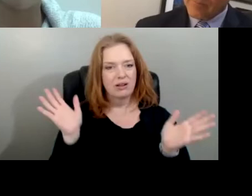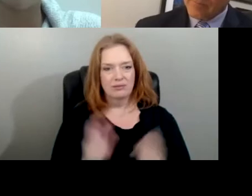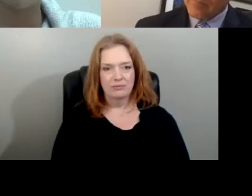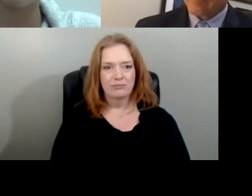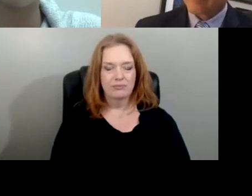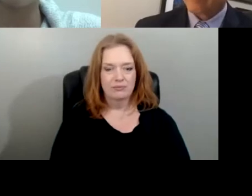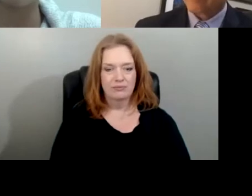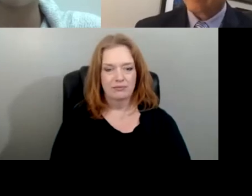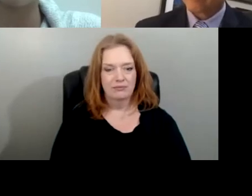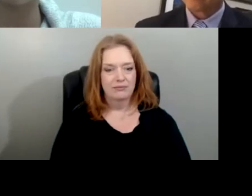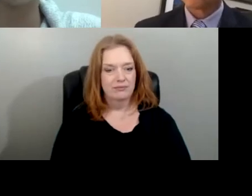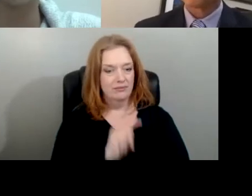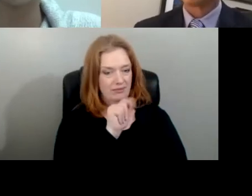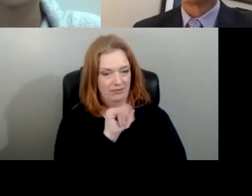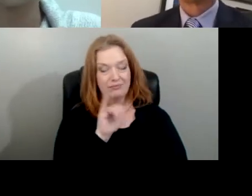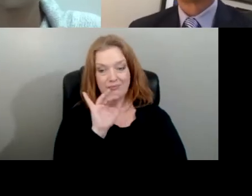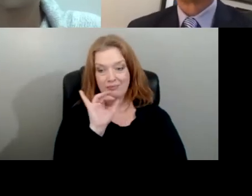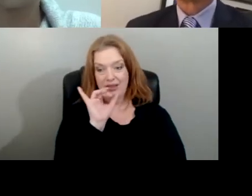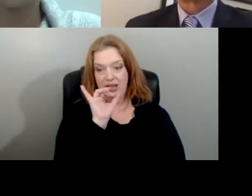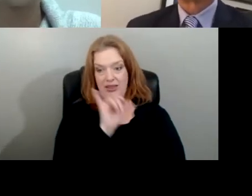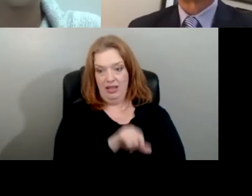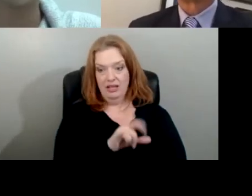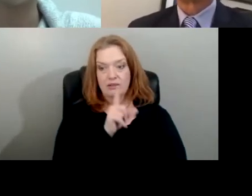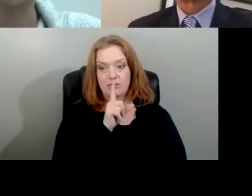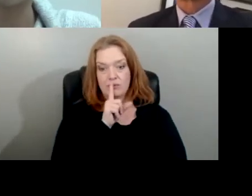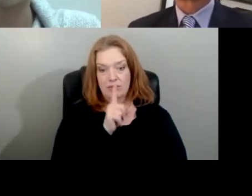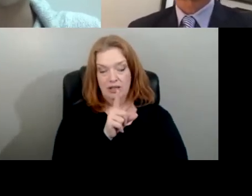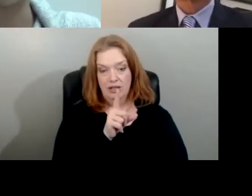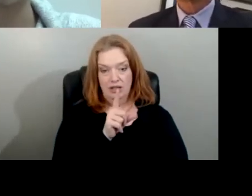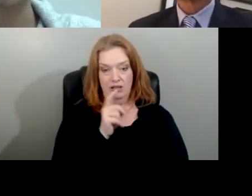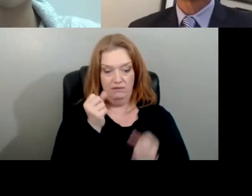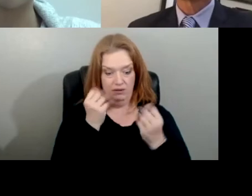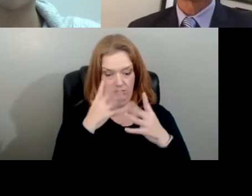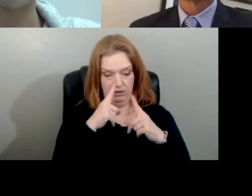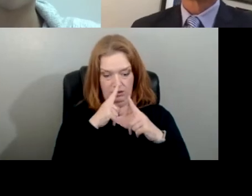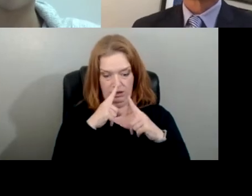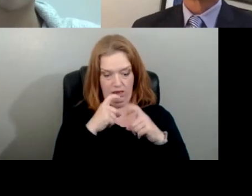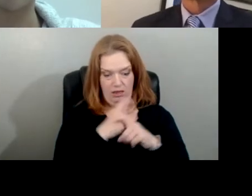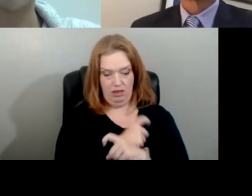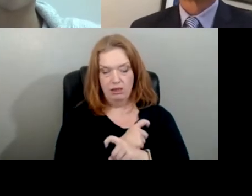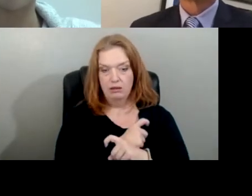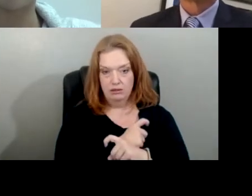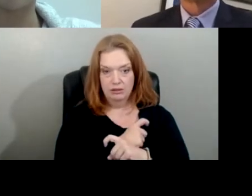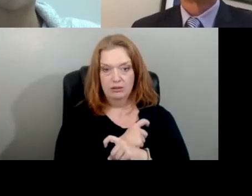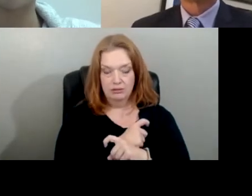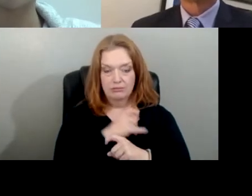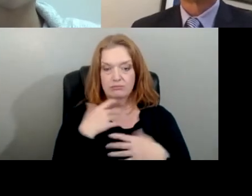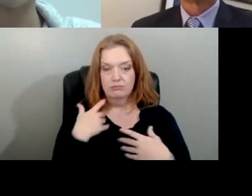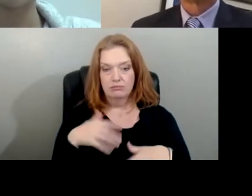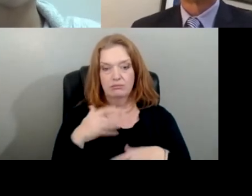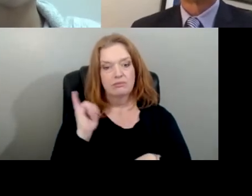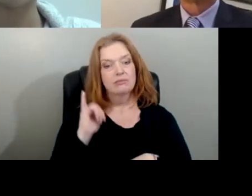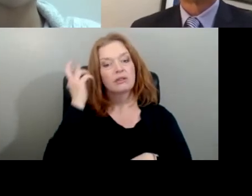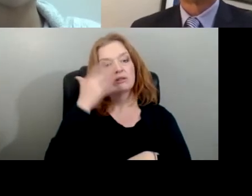very real implications of having so many complicated relationships. It's the reason why, we have a difficult